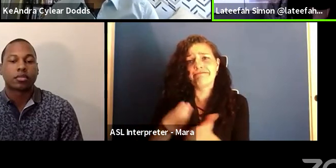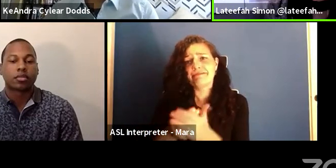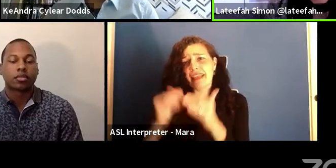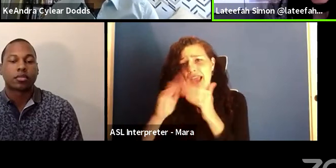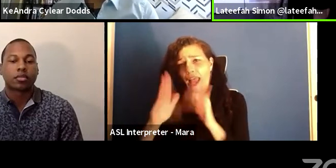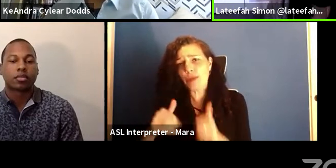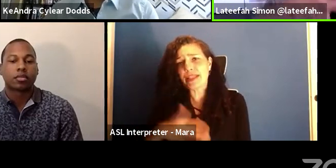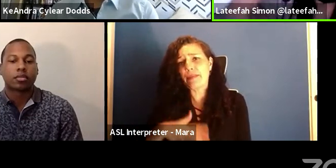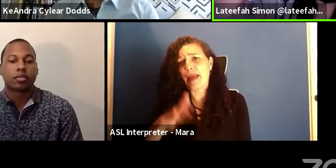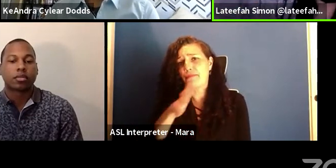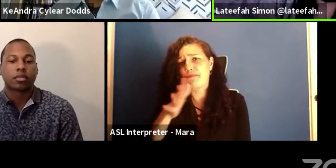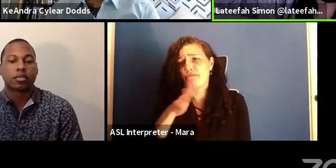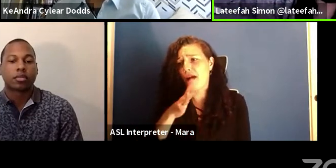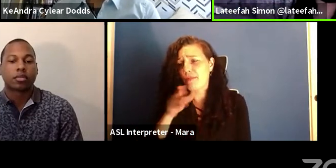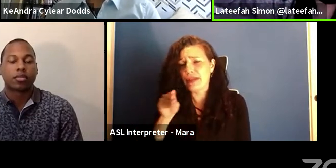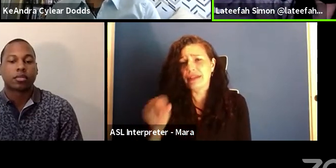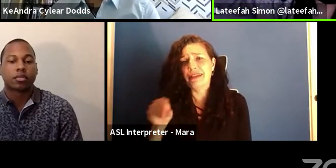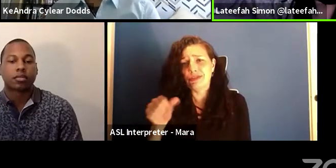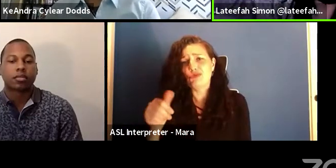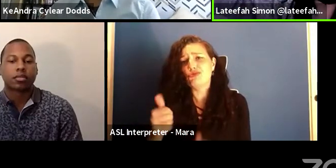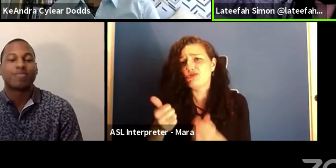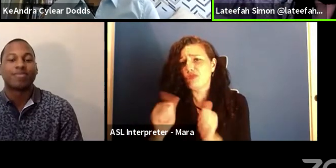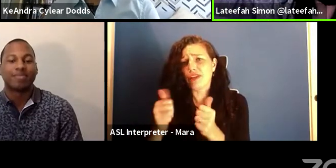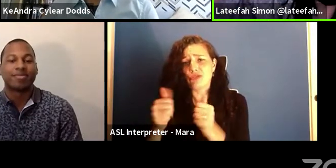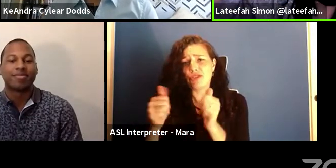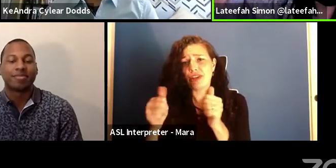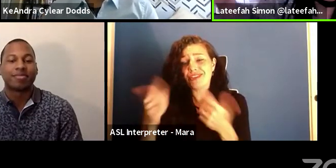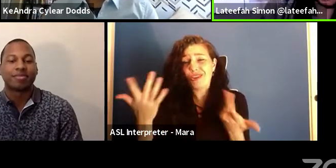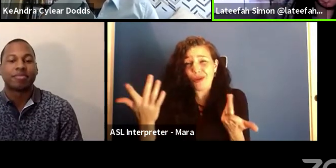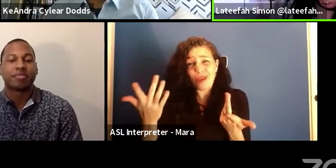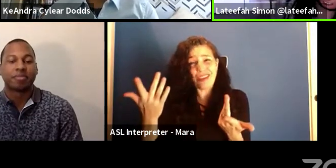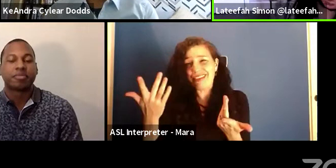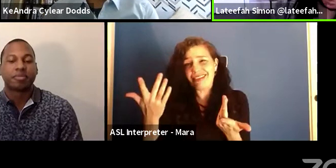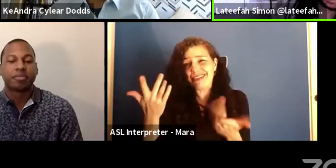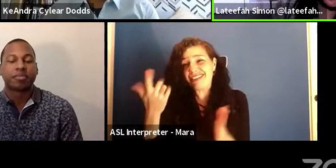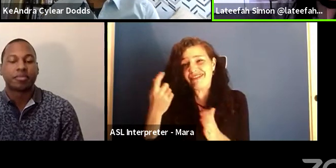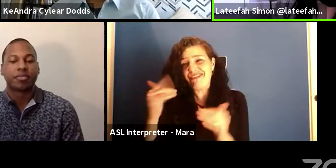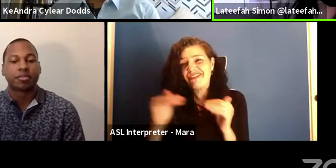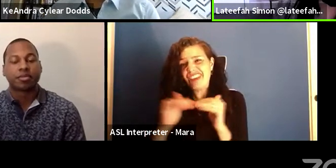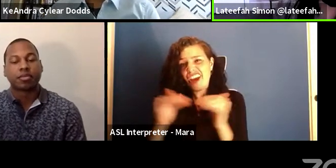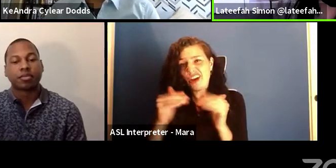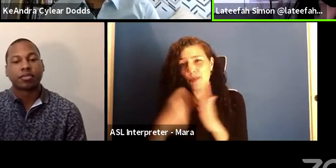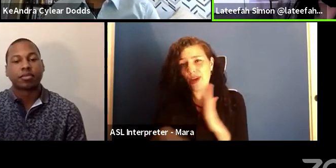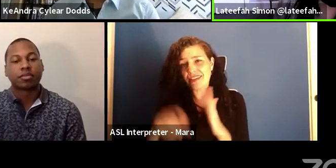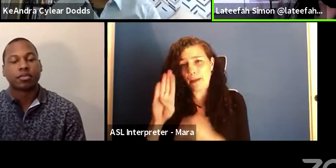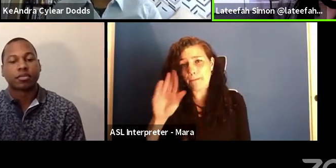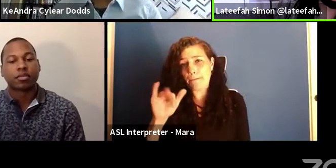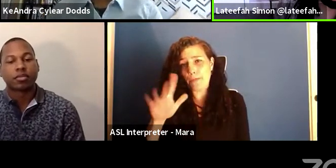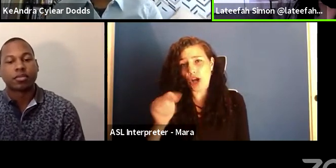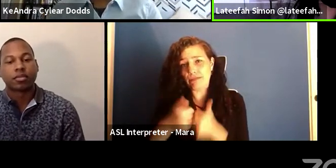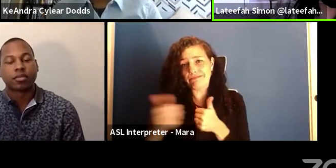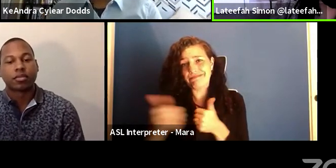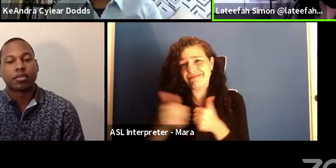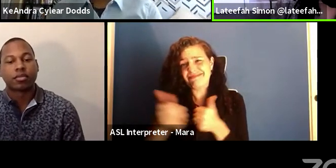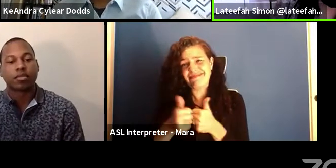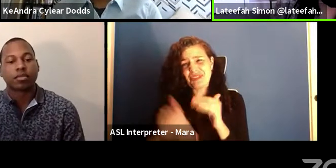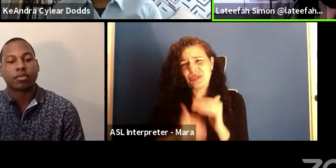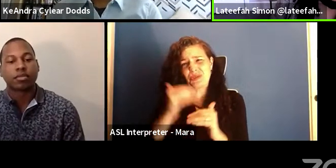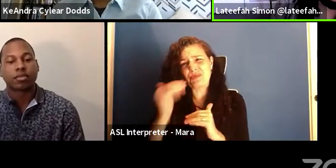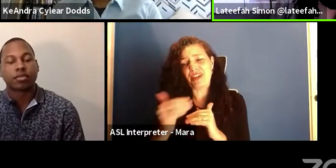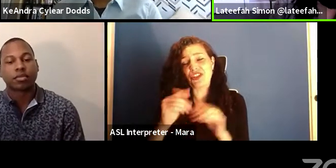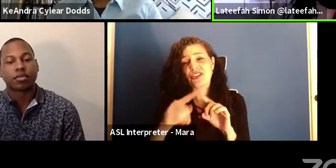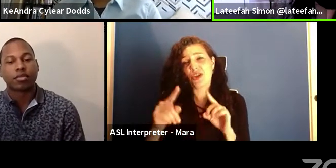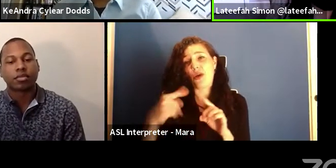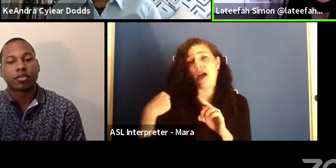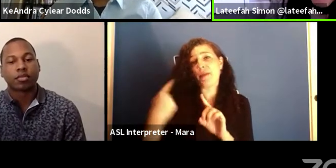a BART ticket with an adult fare price was too much. Up until 2 years ago, if you were over